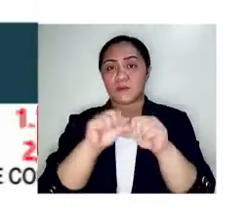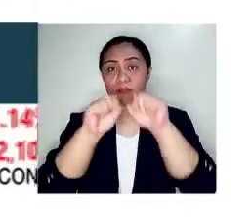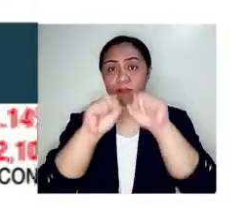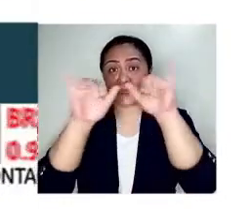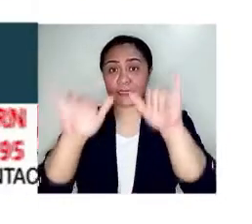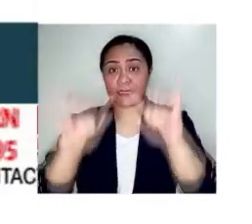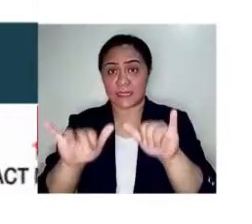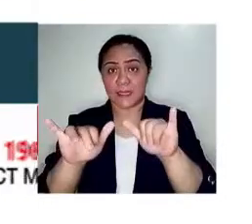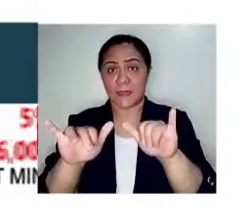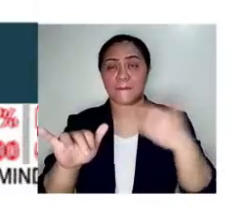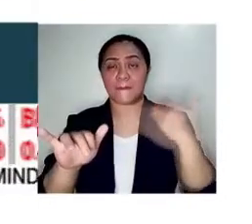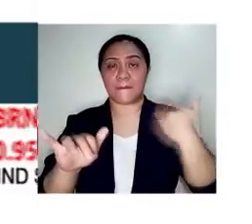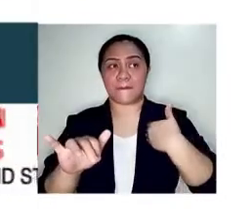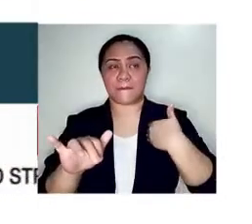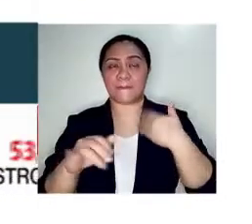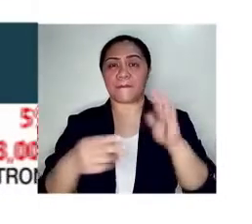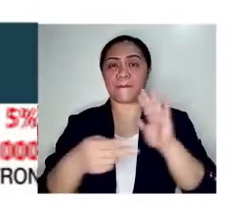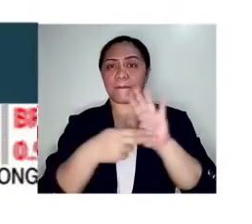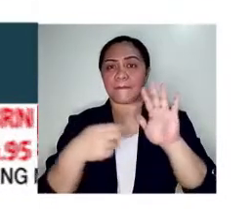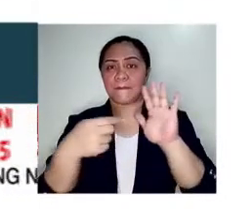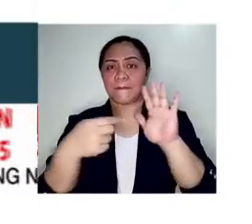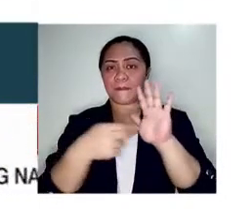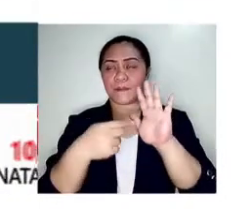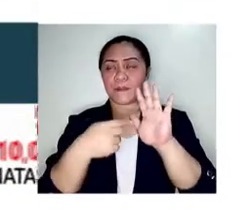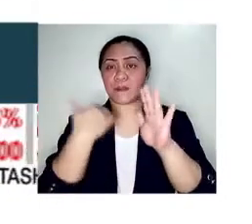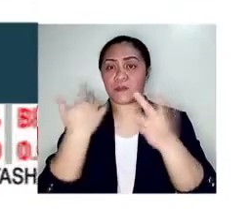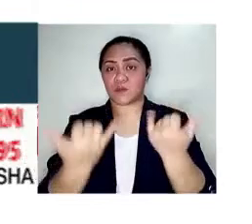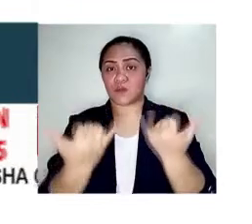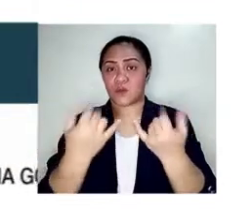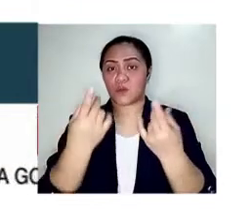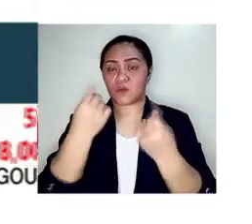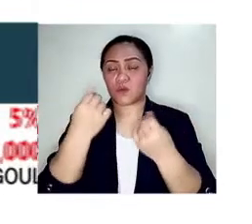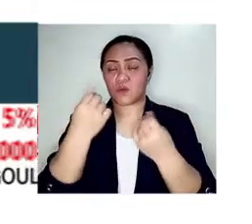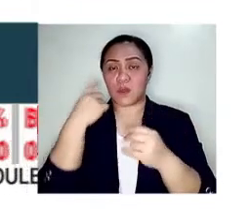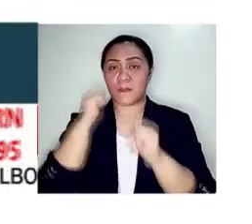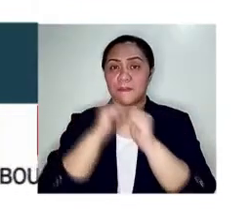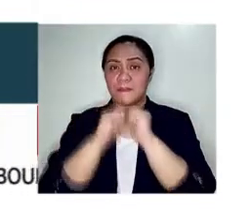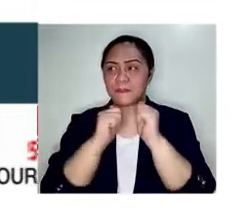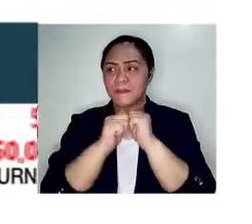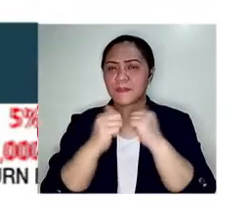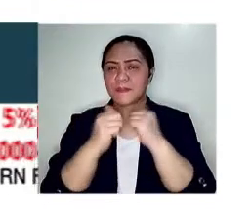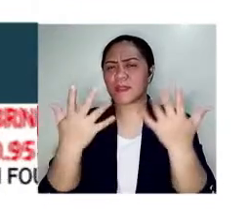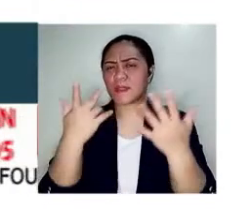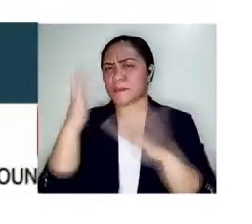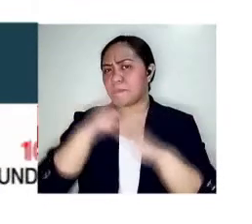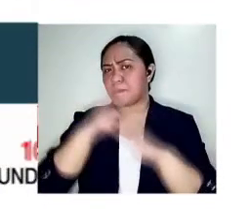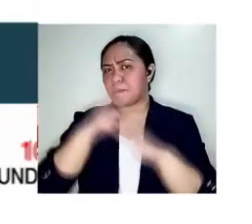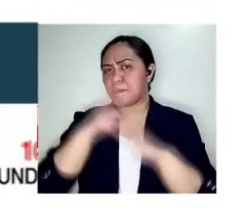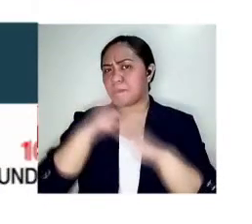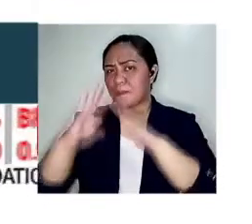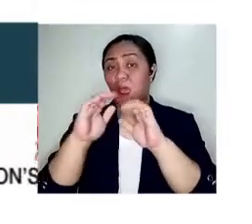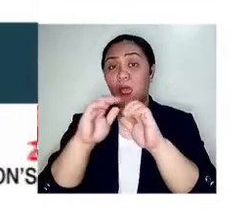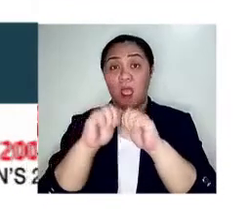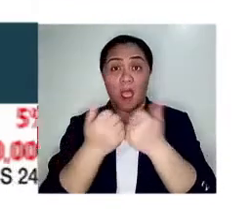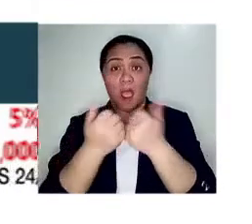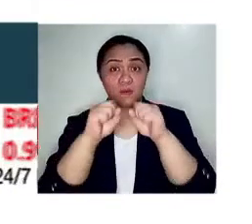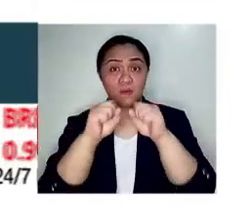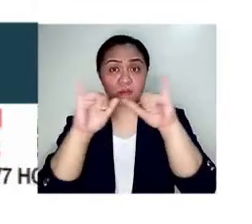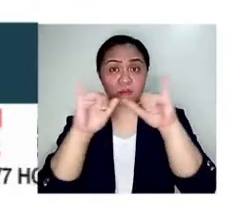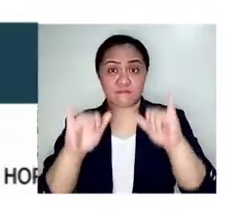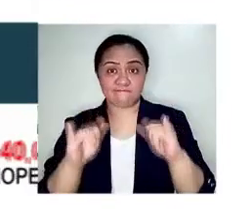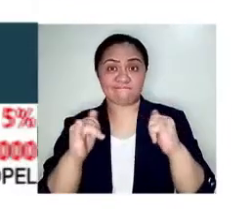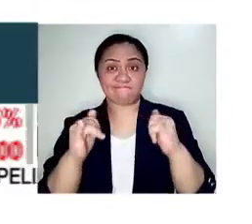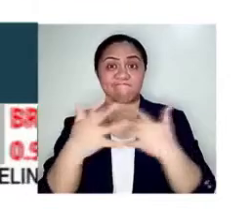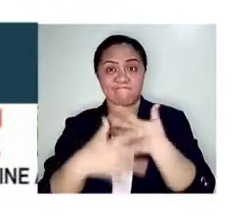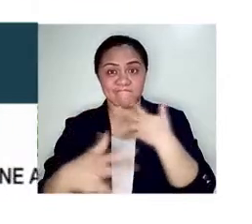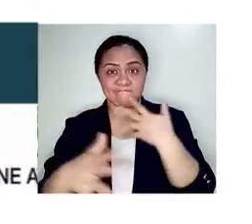And taking it out of that basically meant that you had a problem as far as how that system would actually persist. So, which